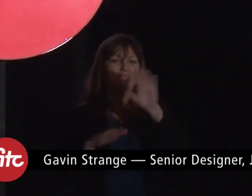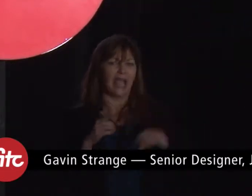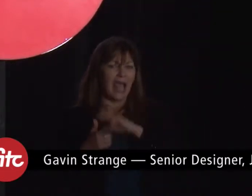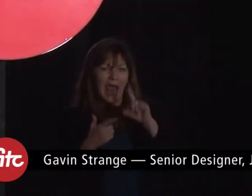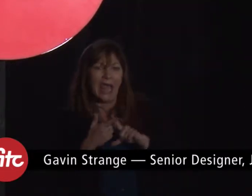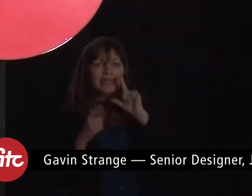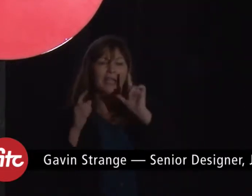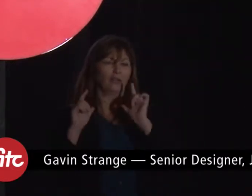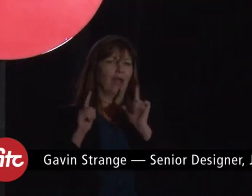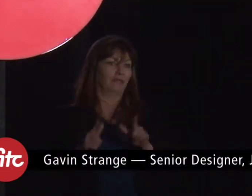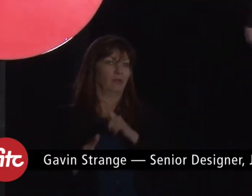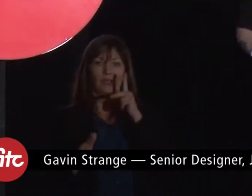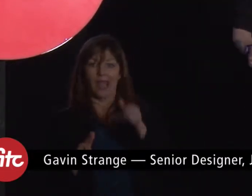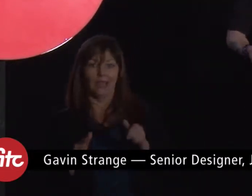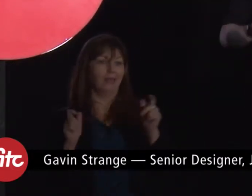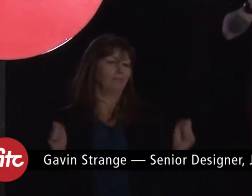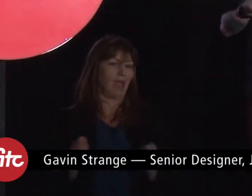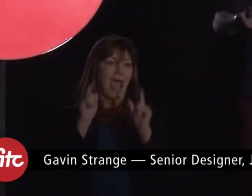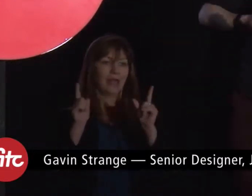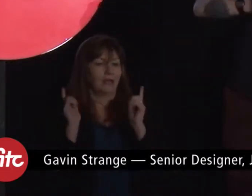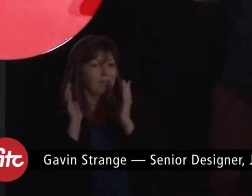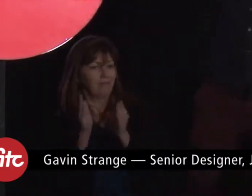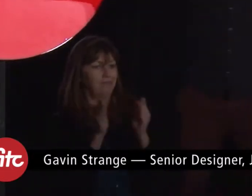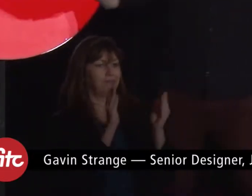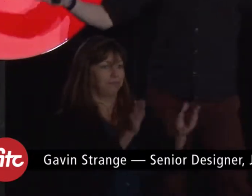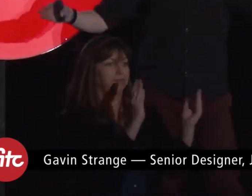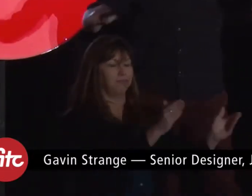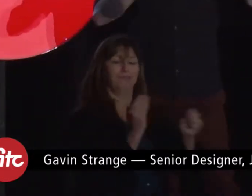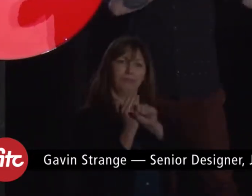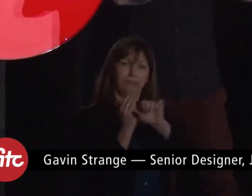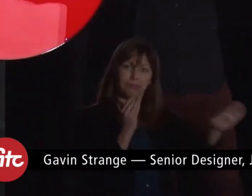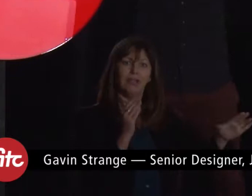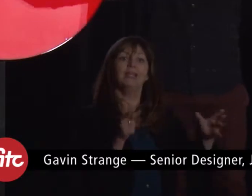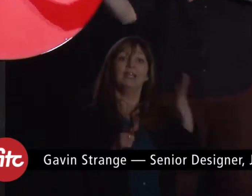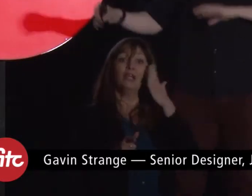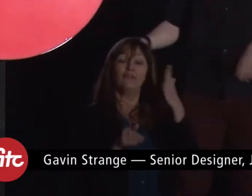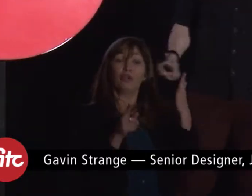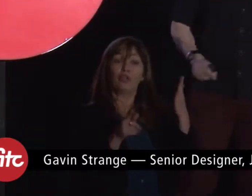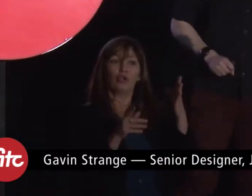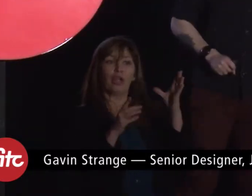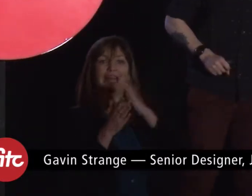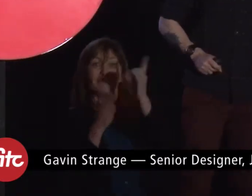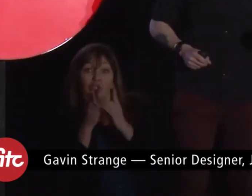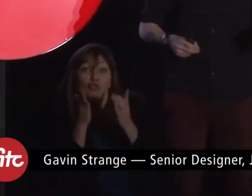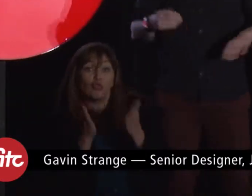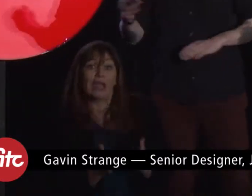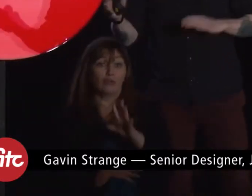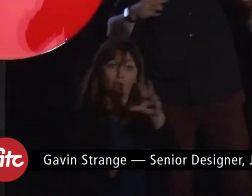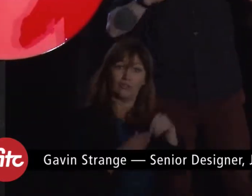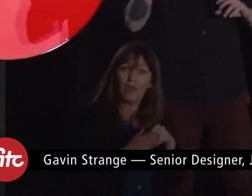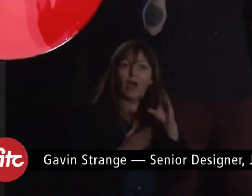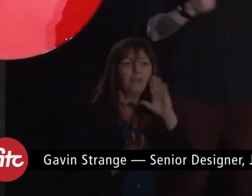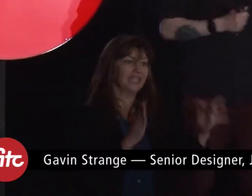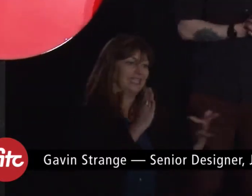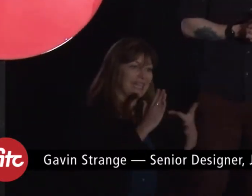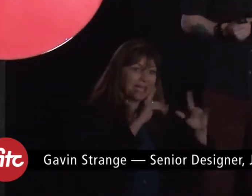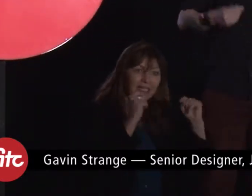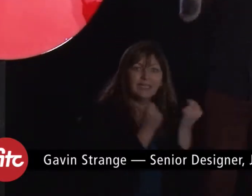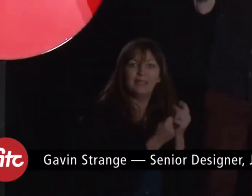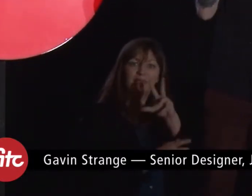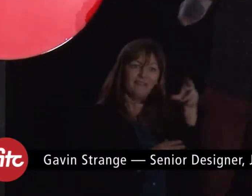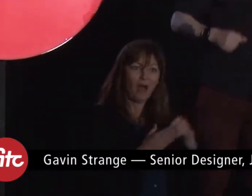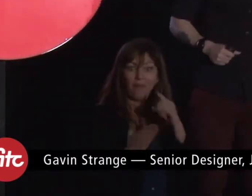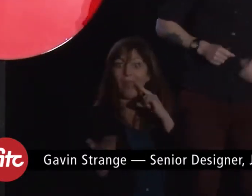into Flame, which is then something, blah, blah, blah. And then, like, in technical meetings with the directors and the tech team, and they're all talking